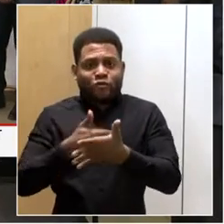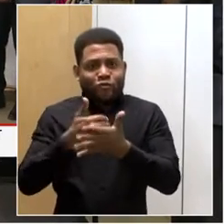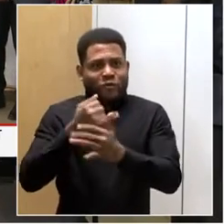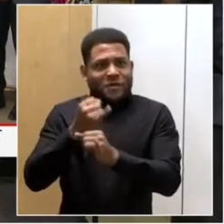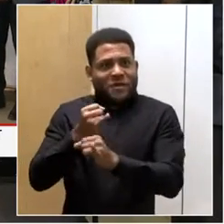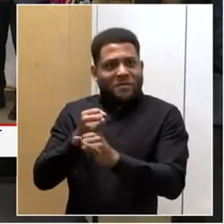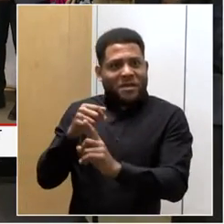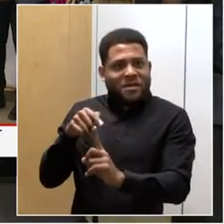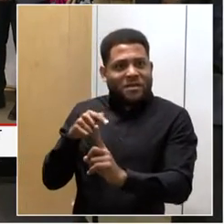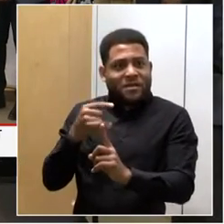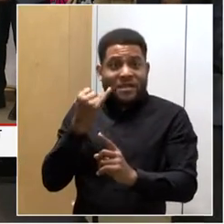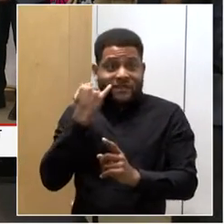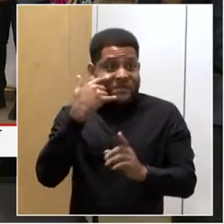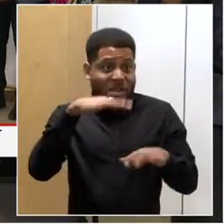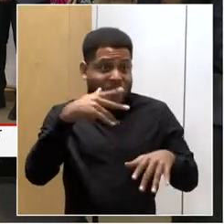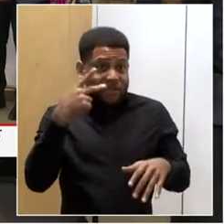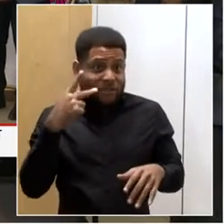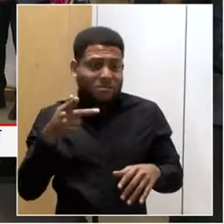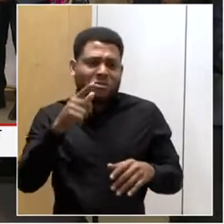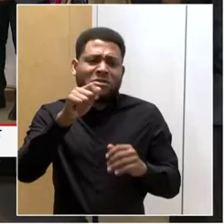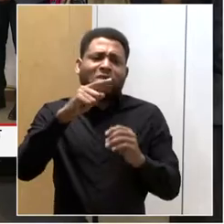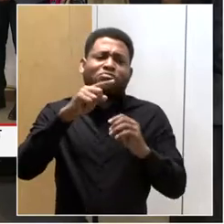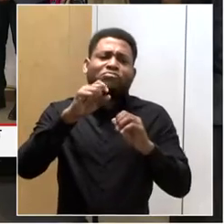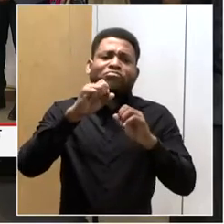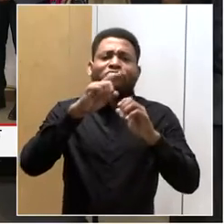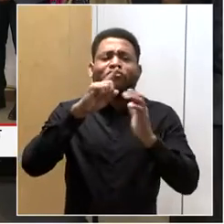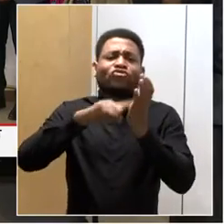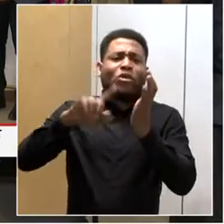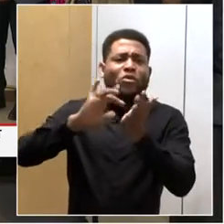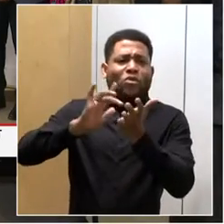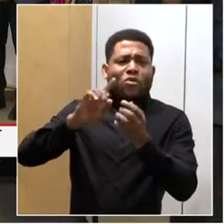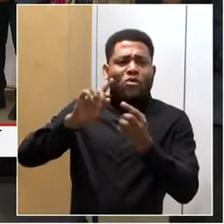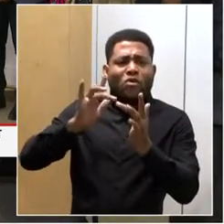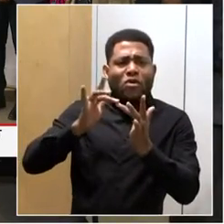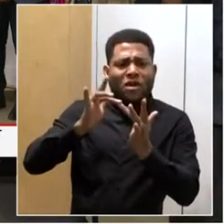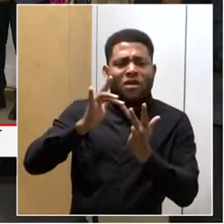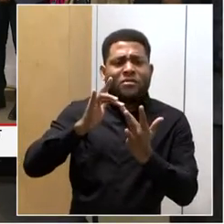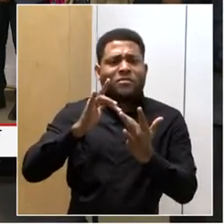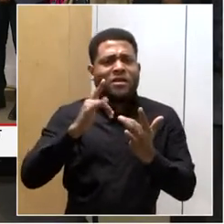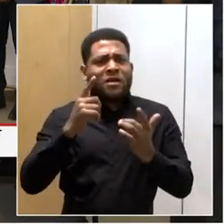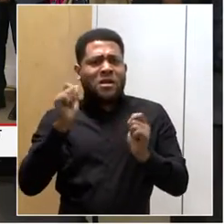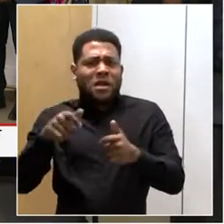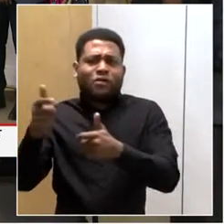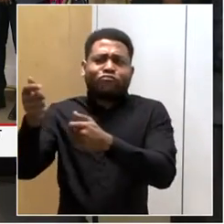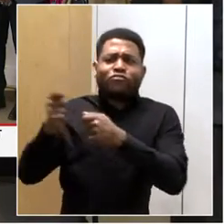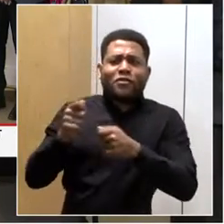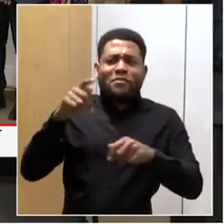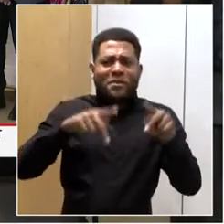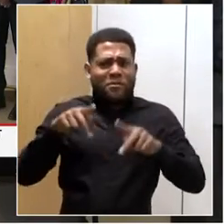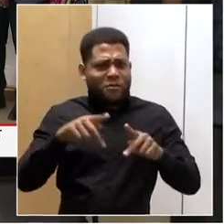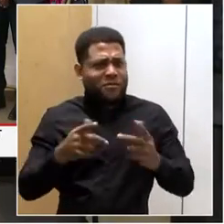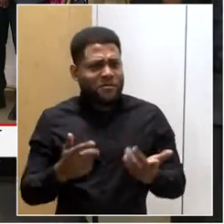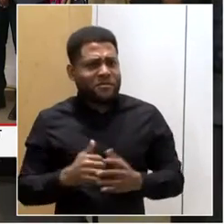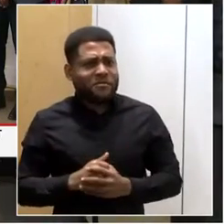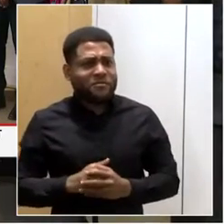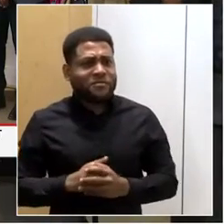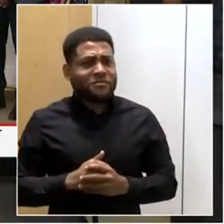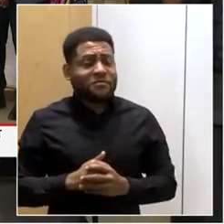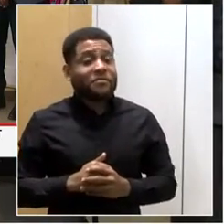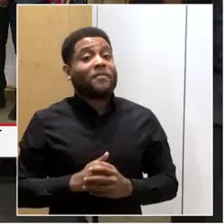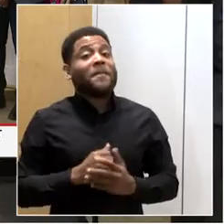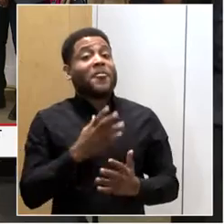see a little bit. But it's going to be truly exceptional and a great draw in our city. And then finally, as you heard